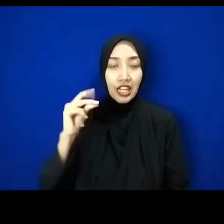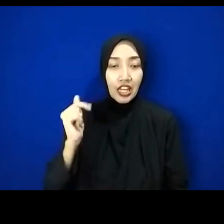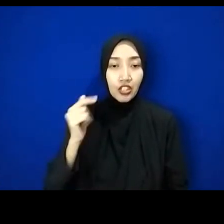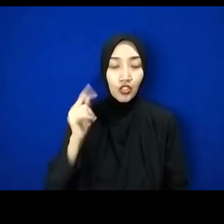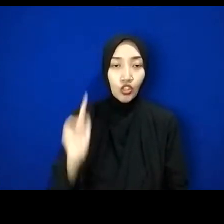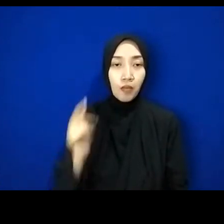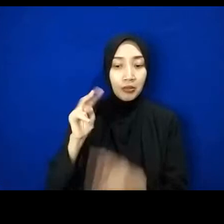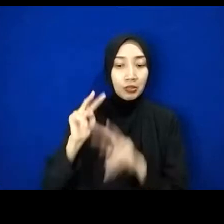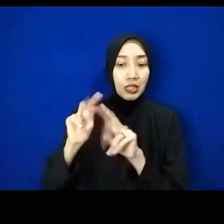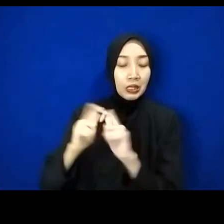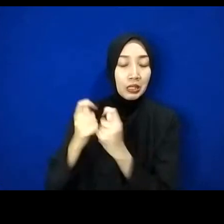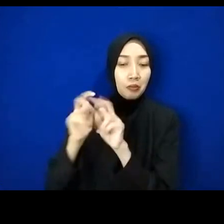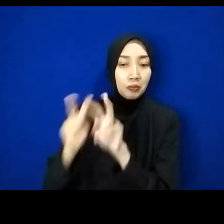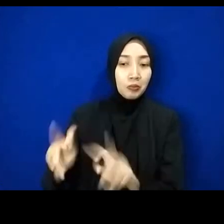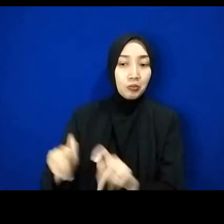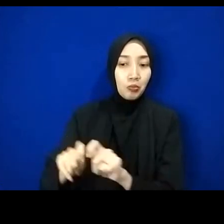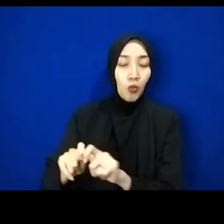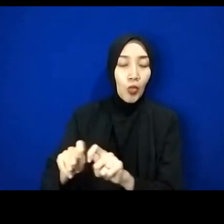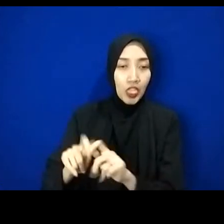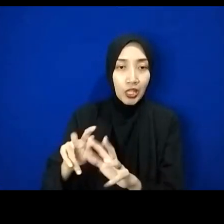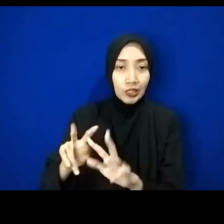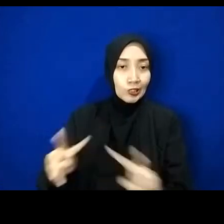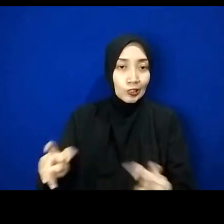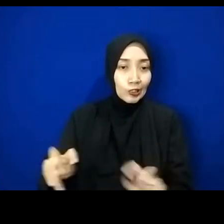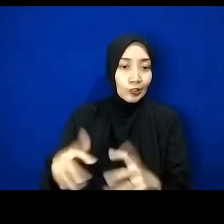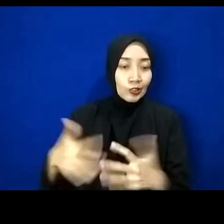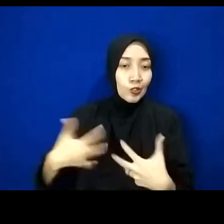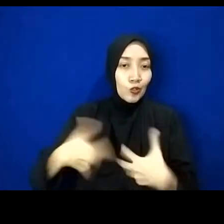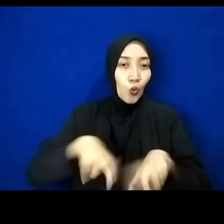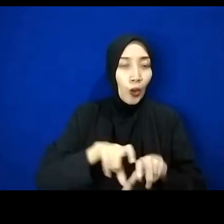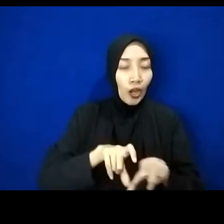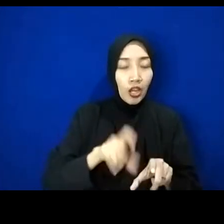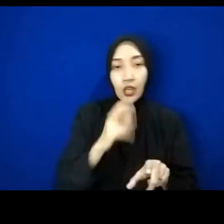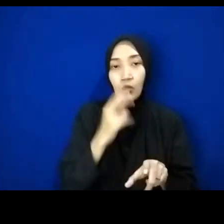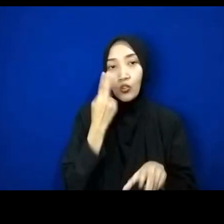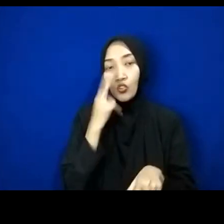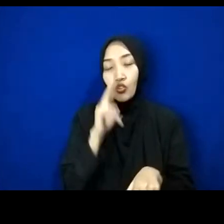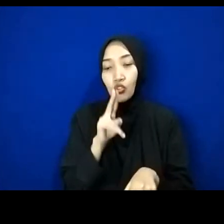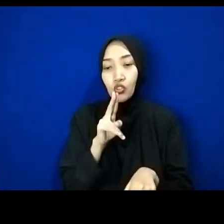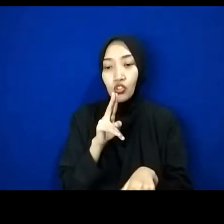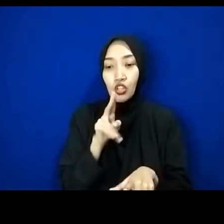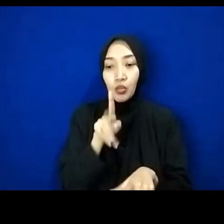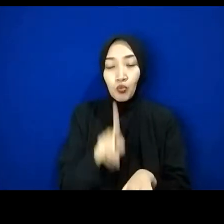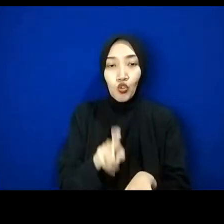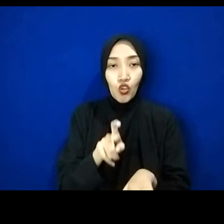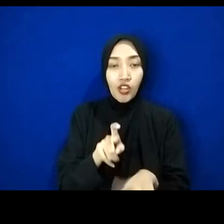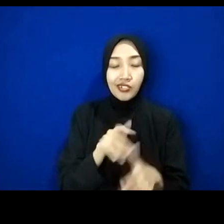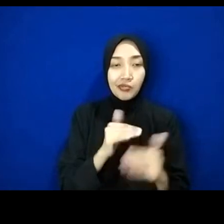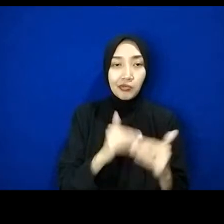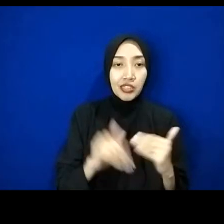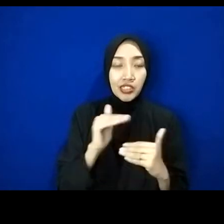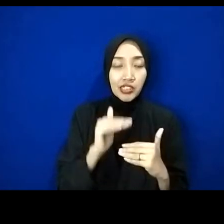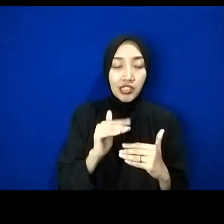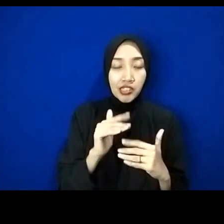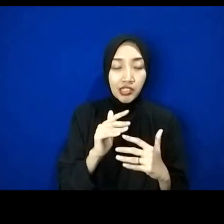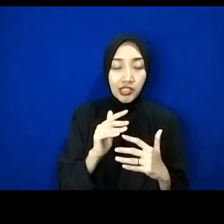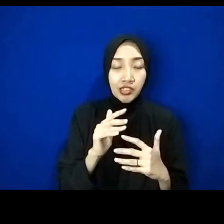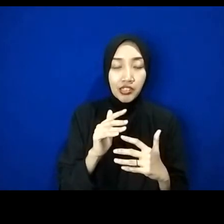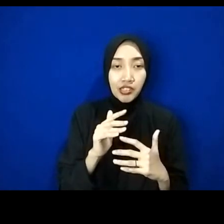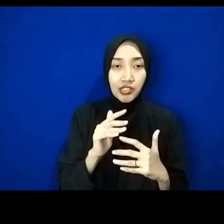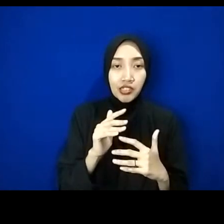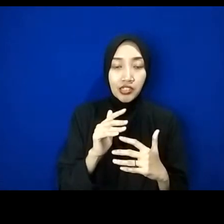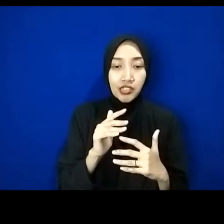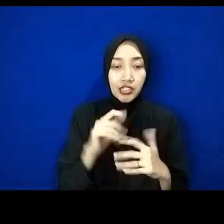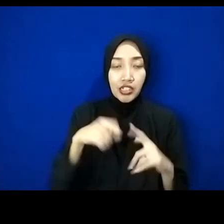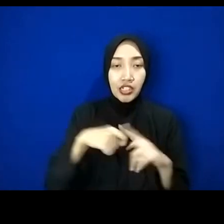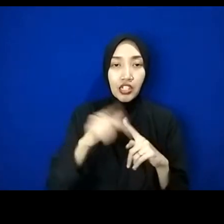need for improving of our Indonesian criminal procedural code, and also in larger scope, improving our